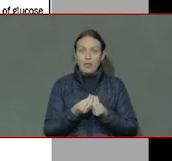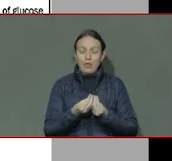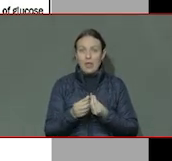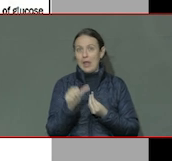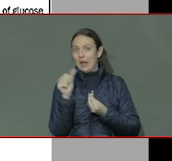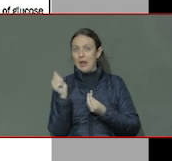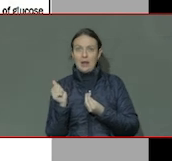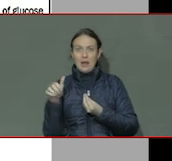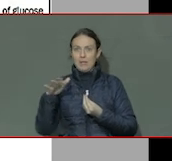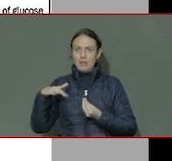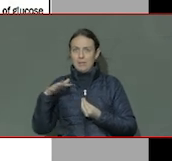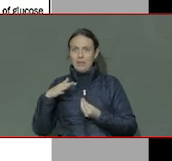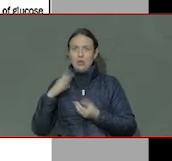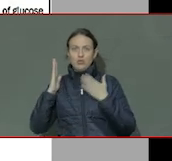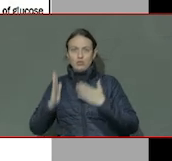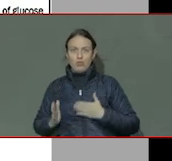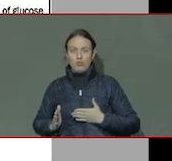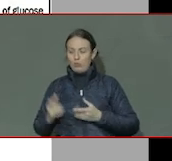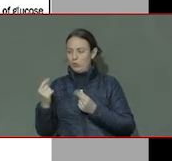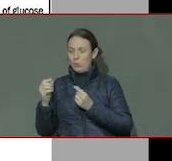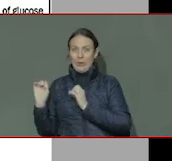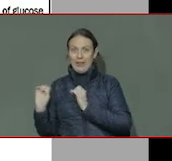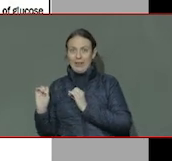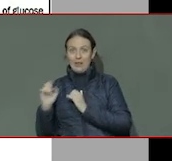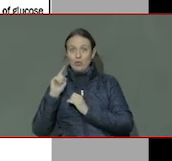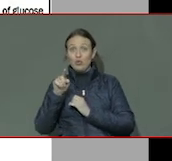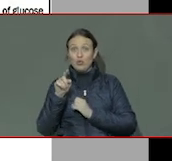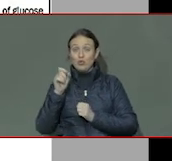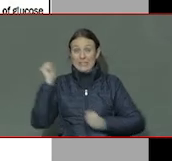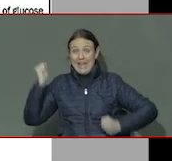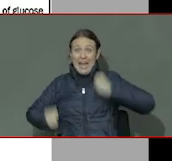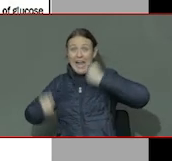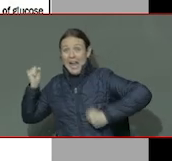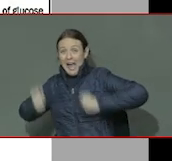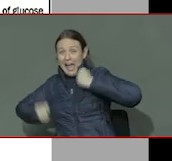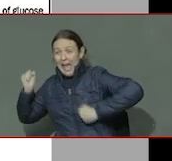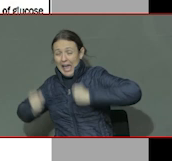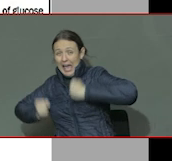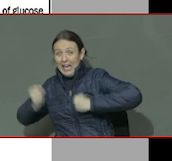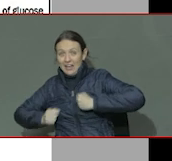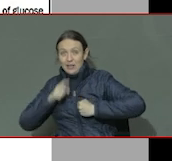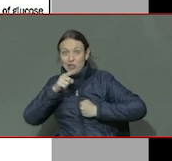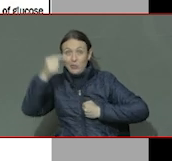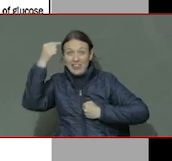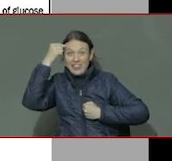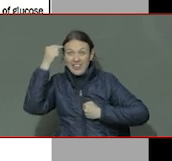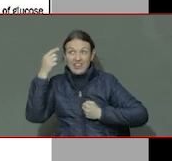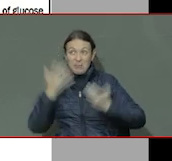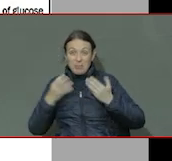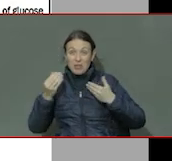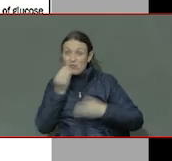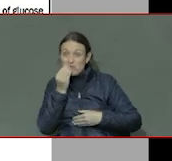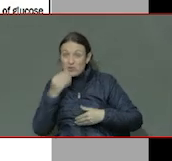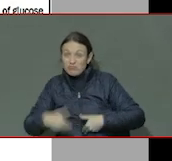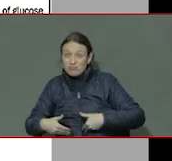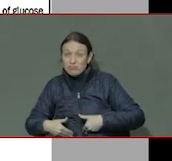or oxygen. You're not going to think about food when you're running away from a lion because he's thinking of you as food. So you are going